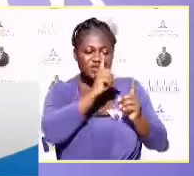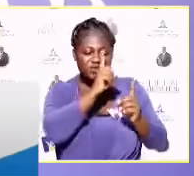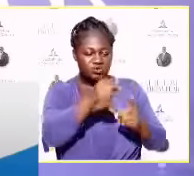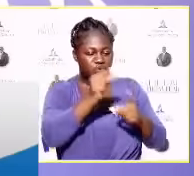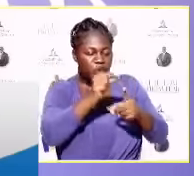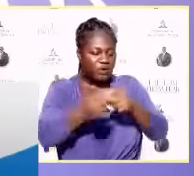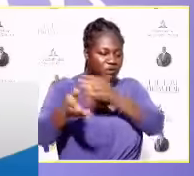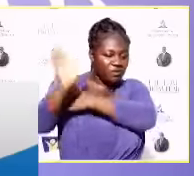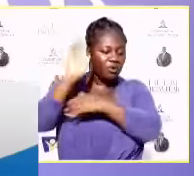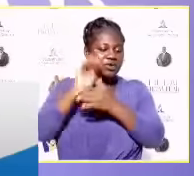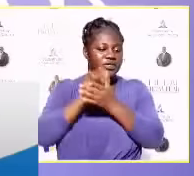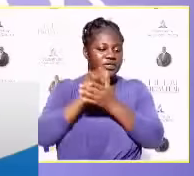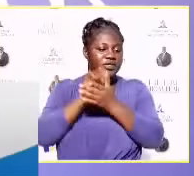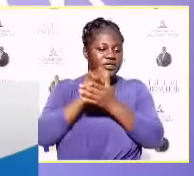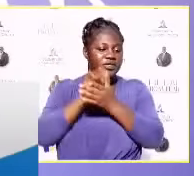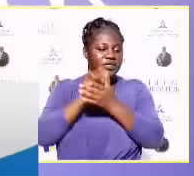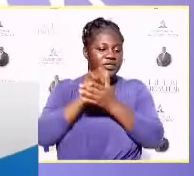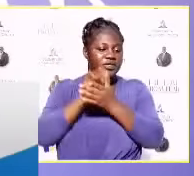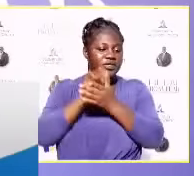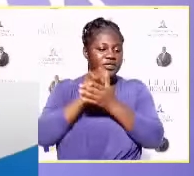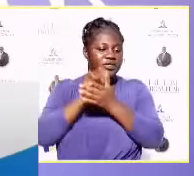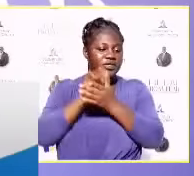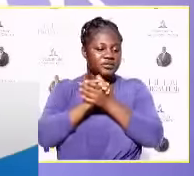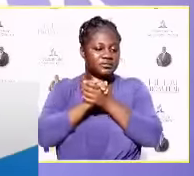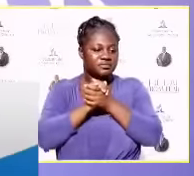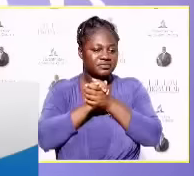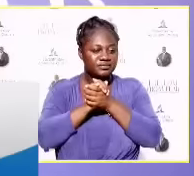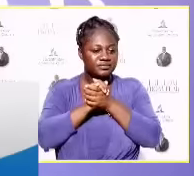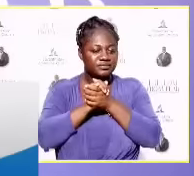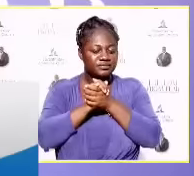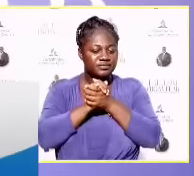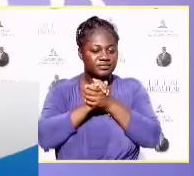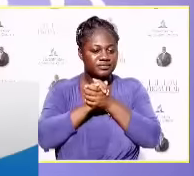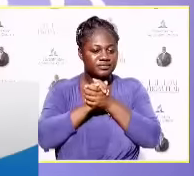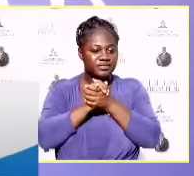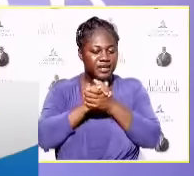Because they have been taught damnable